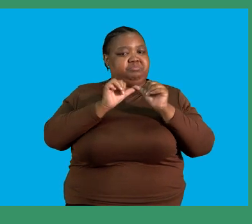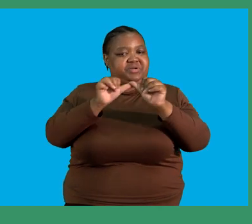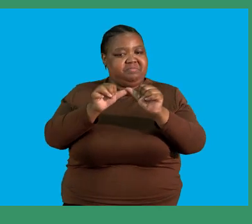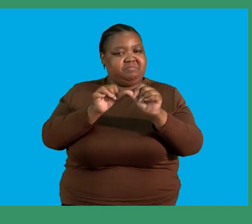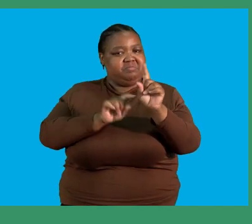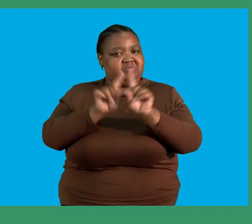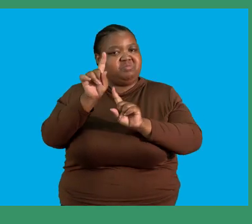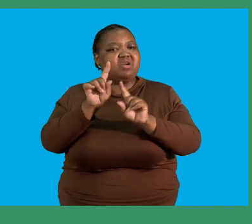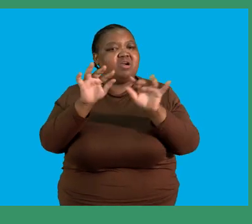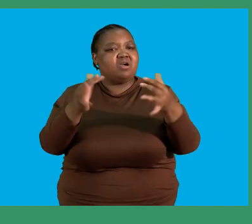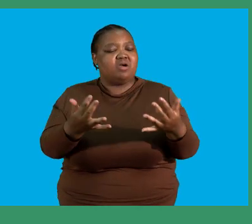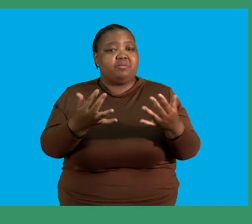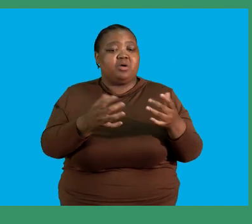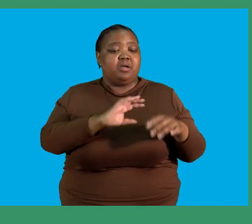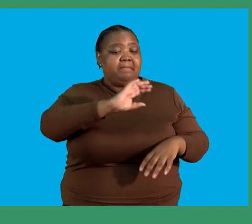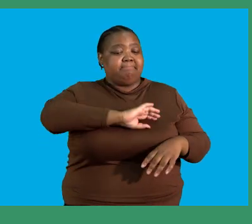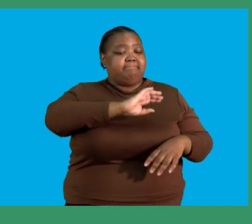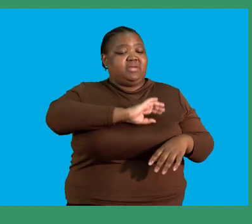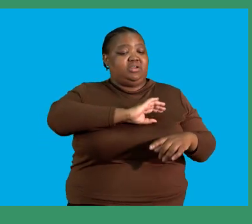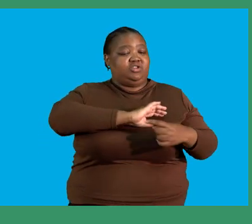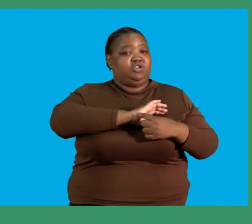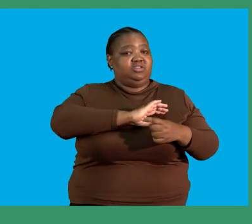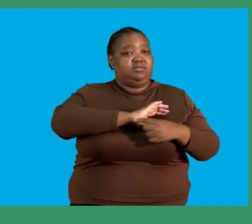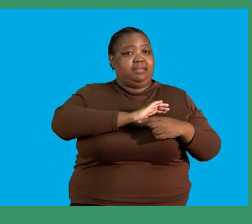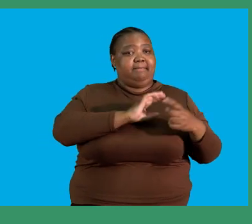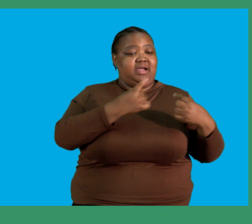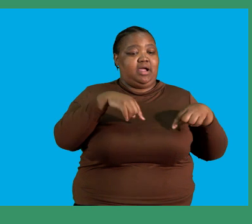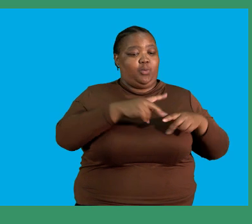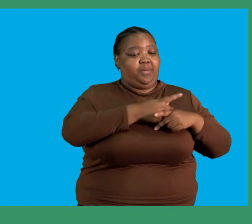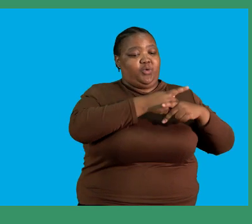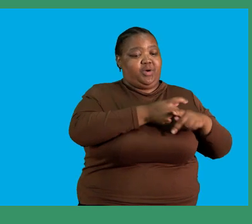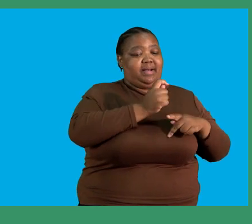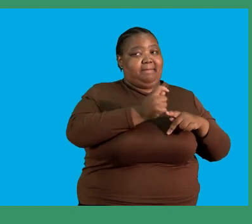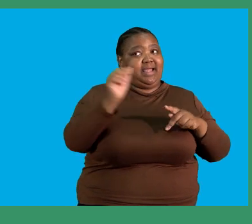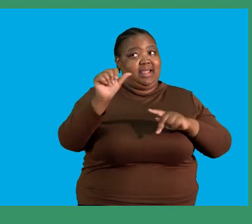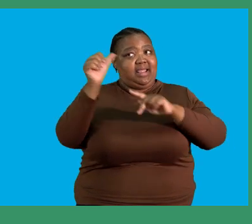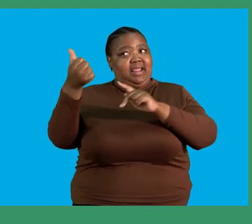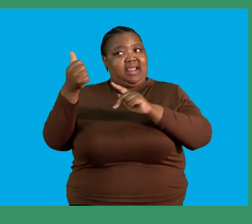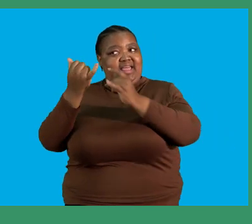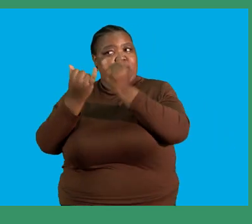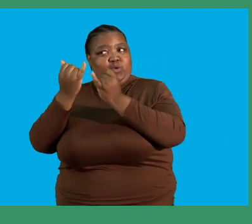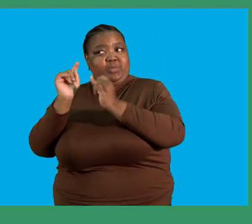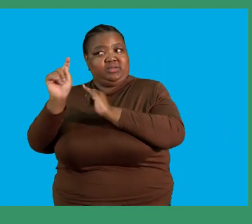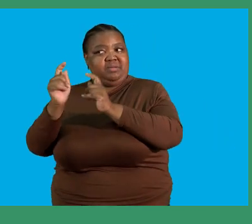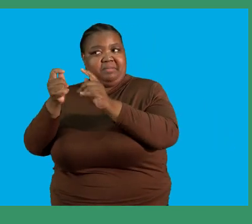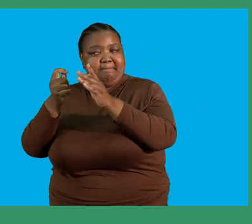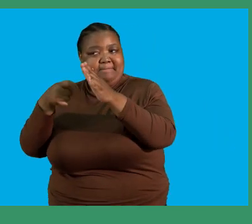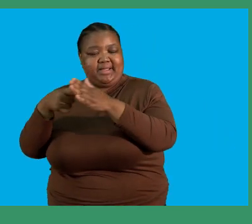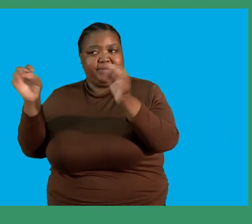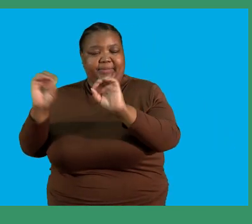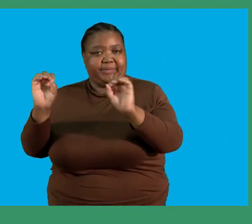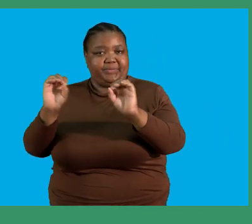get people to buy our product instead of those of our competitors? Very important is that you must sell